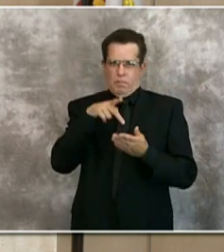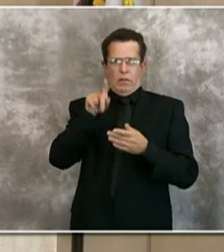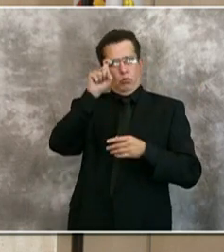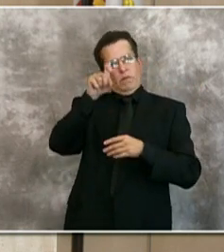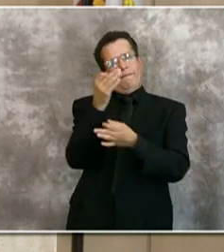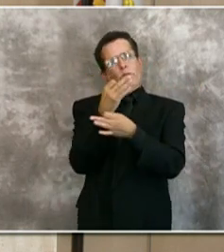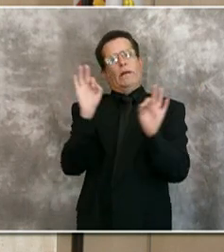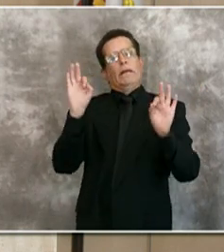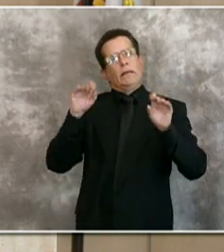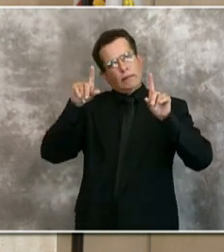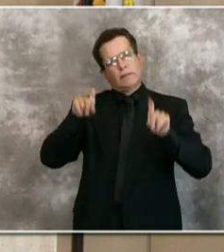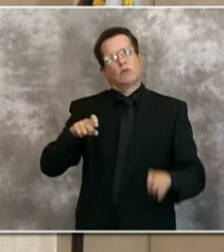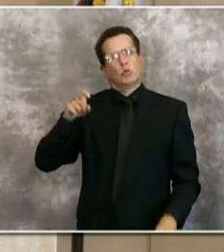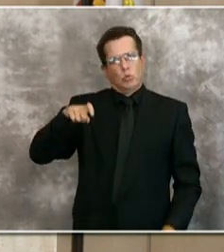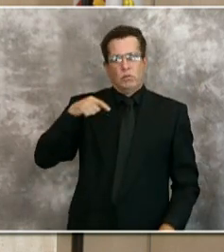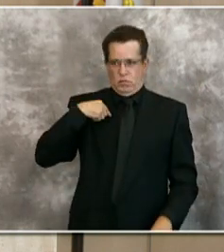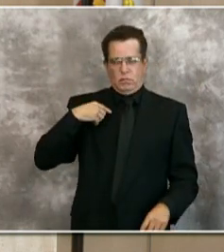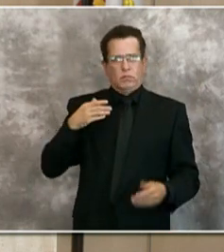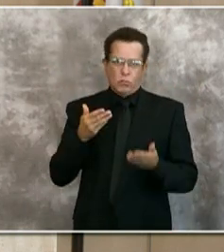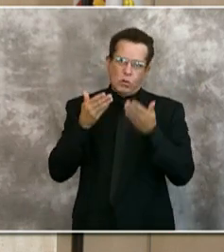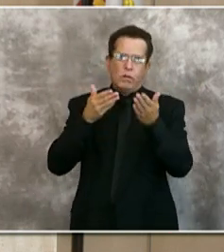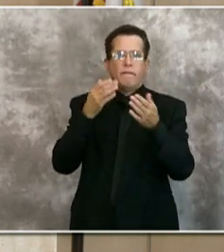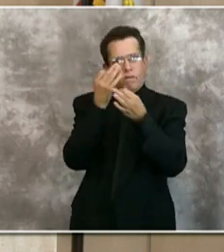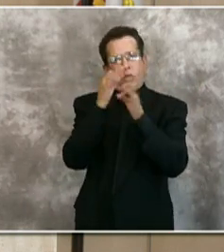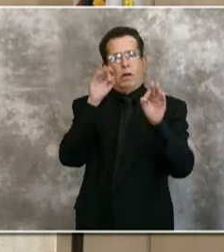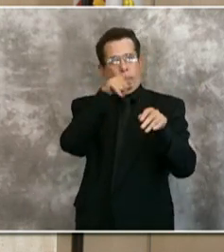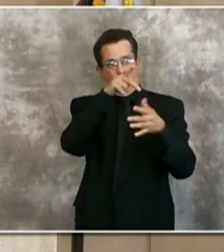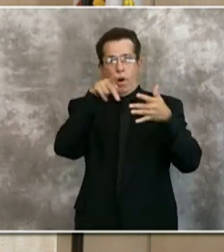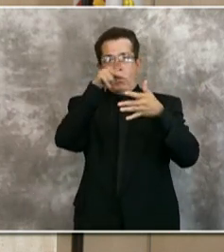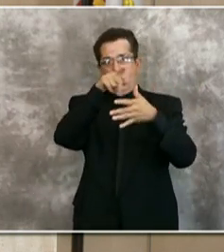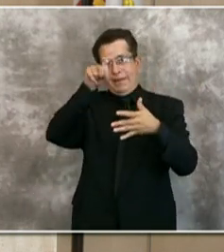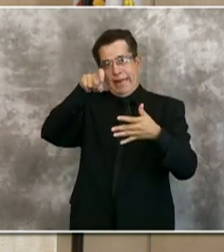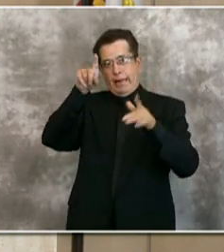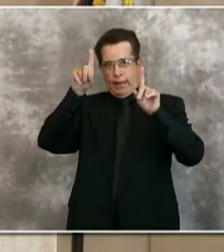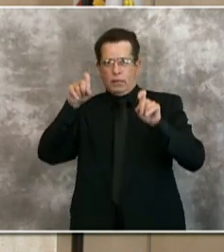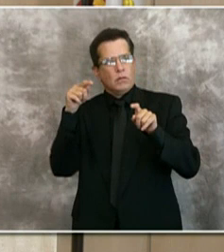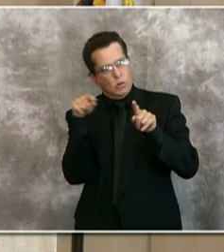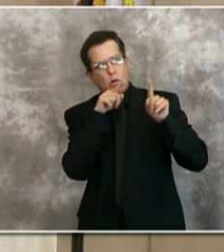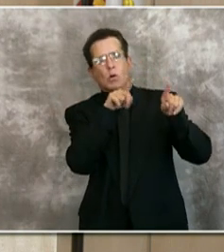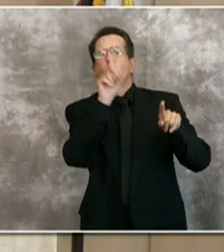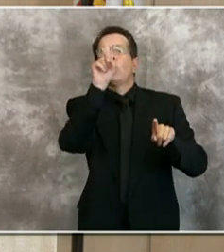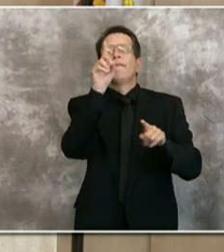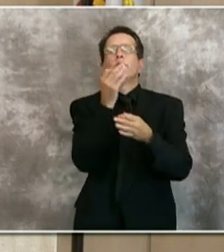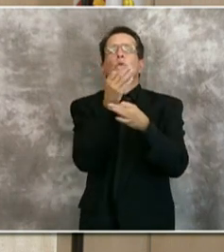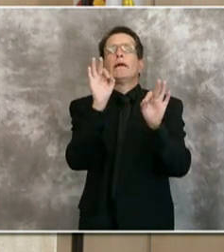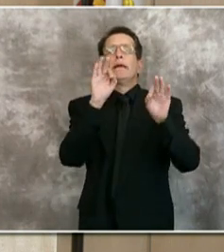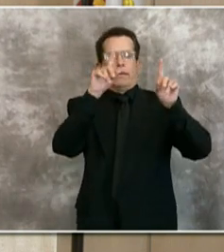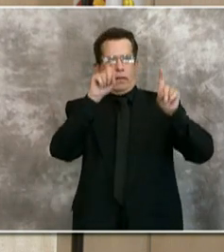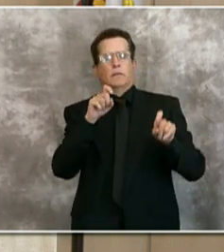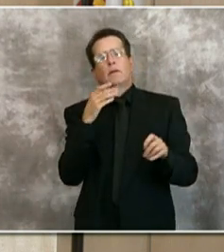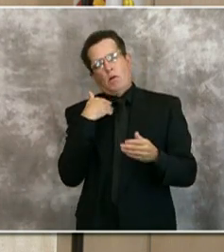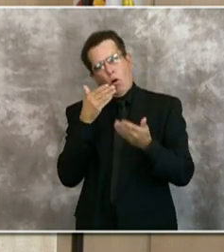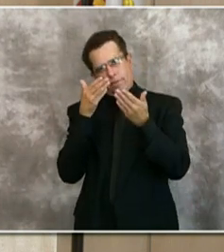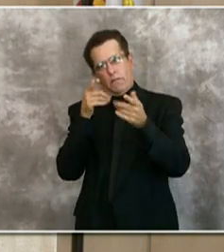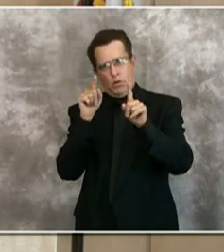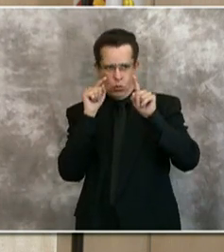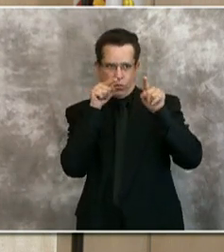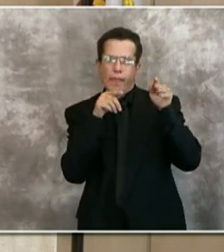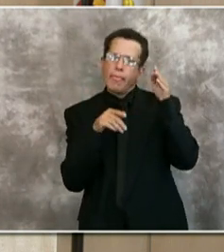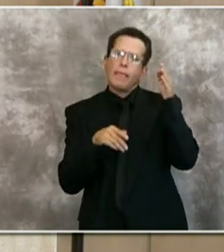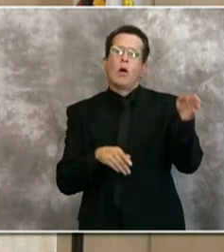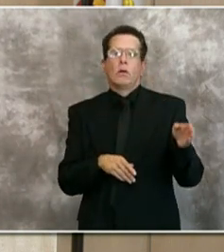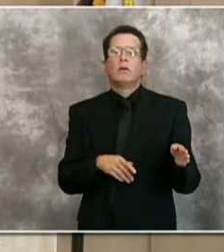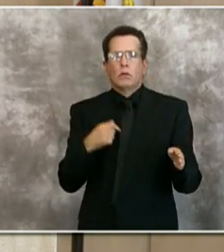opportunity for individuals that are prioritized to get their tests through the various settings that have already been